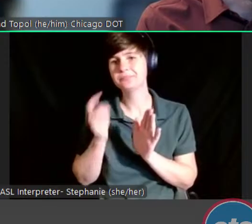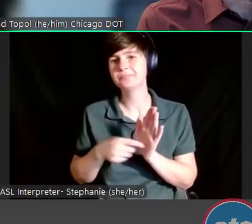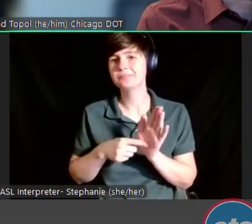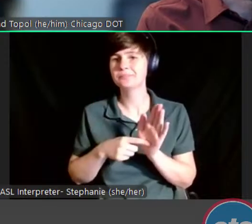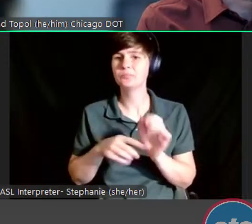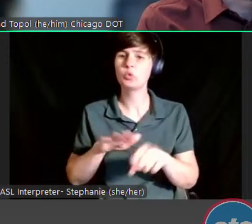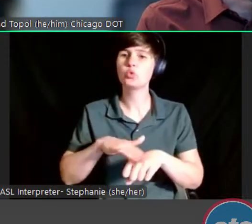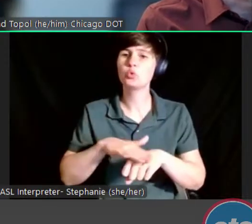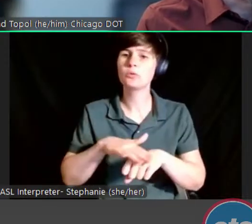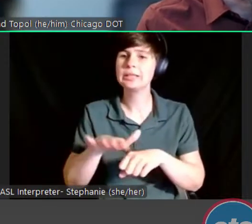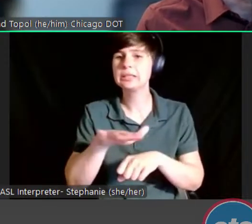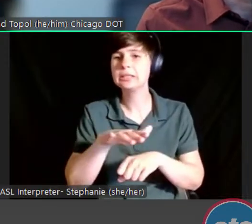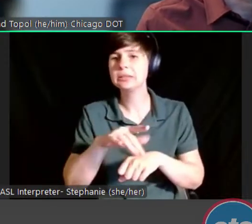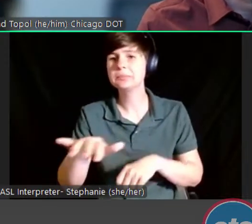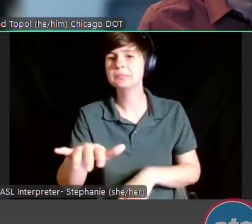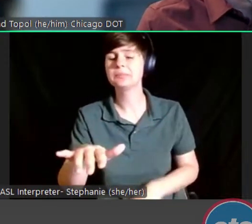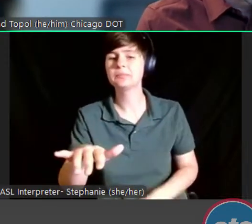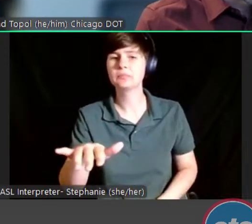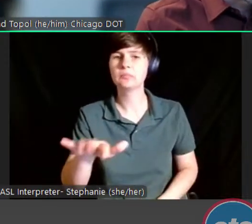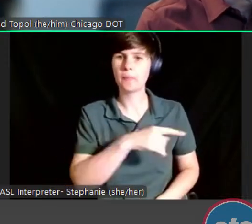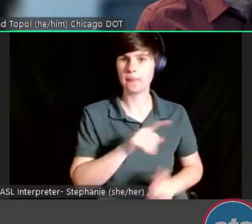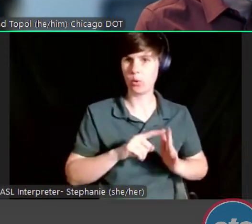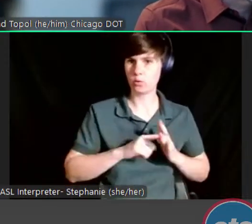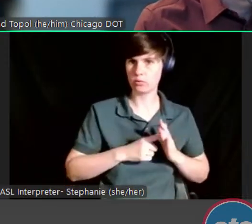surfaces that they were piloting.